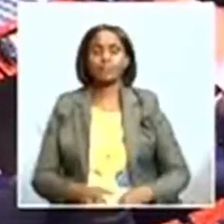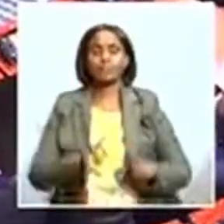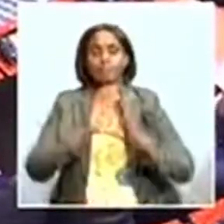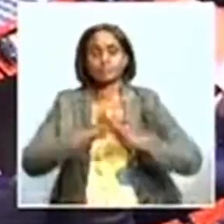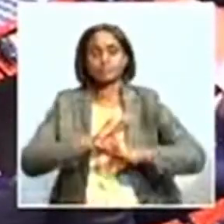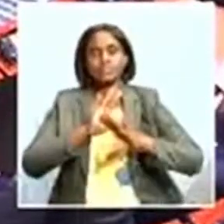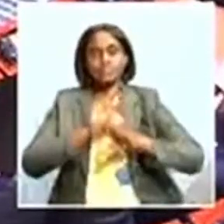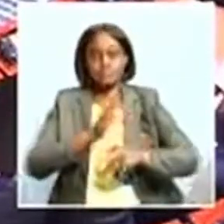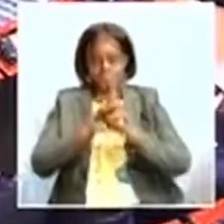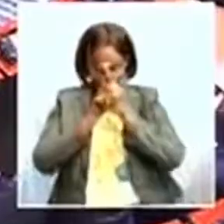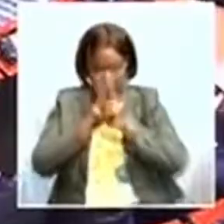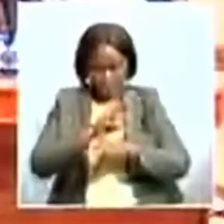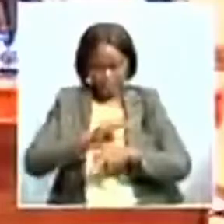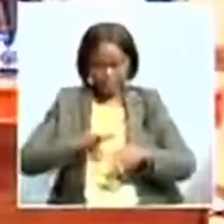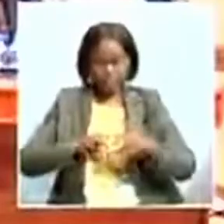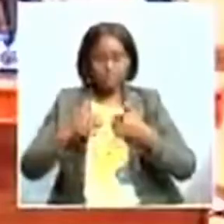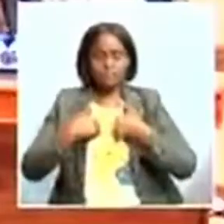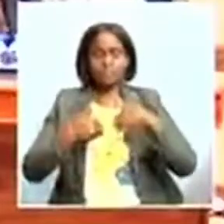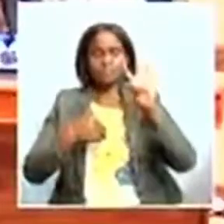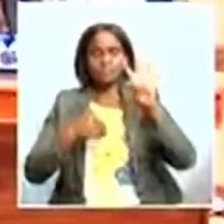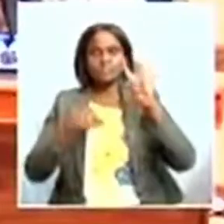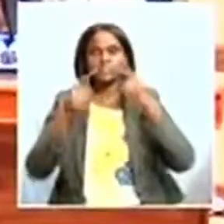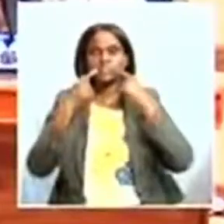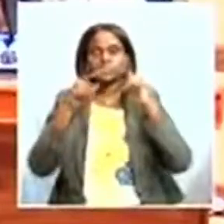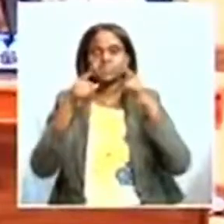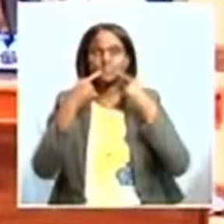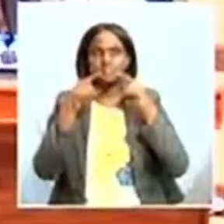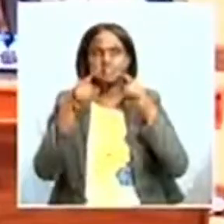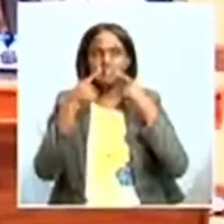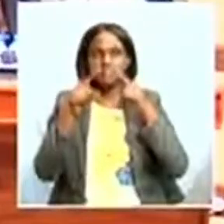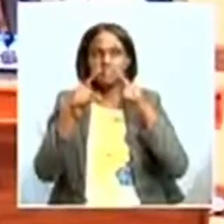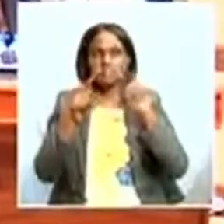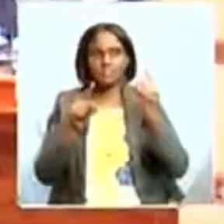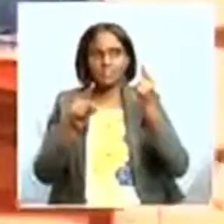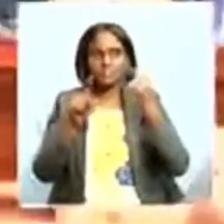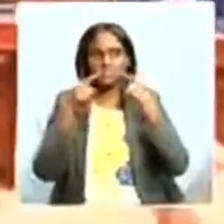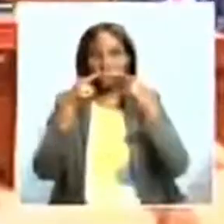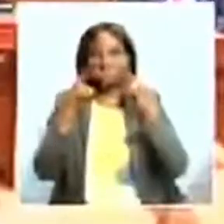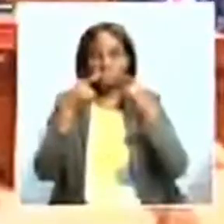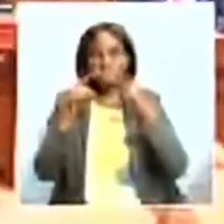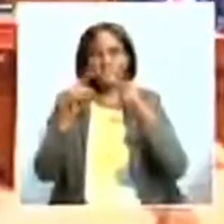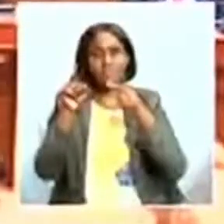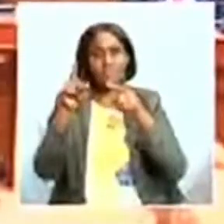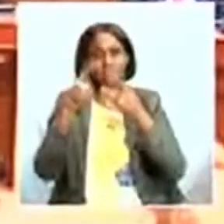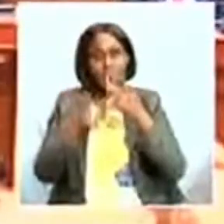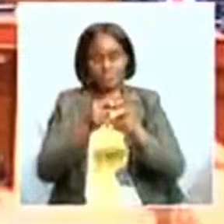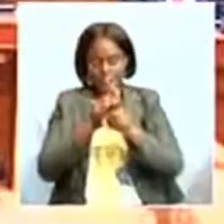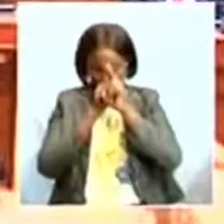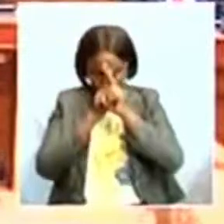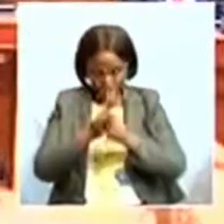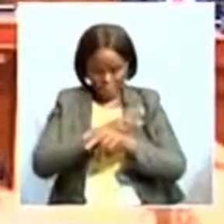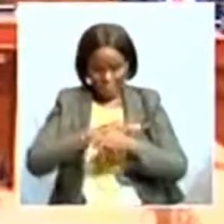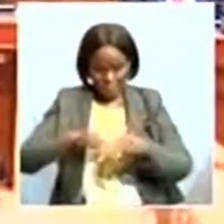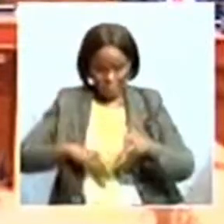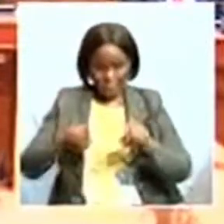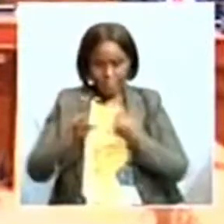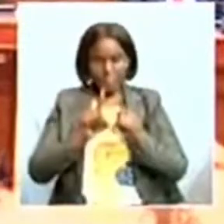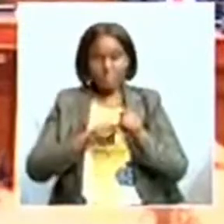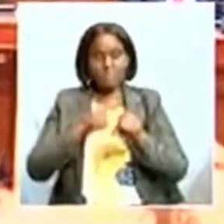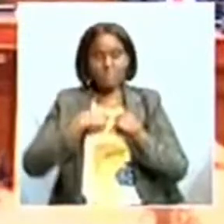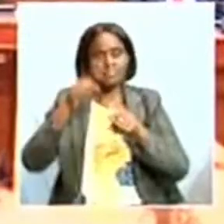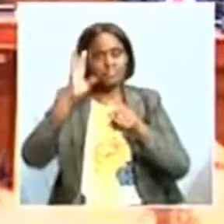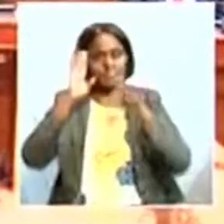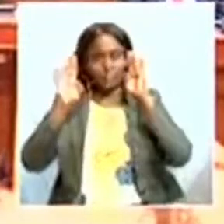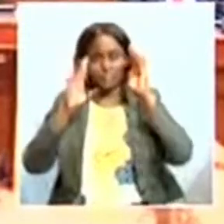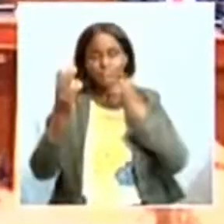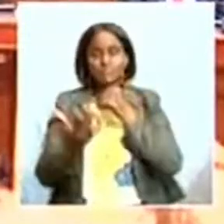Order, honorable members, I have 4 announcements. The first announcement is that, honorable members, I wish to